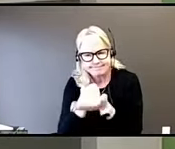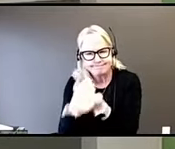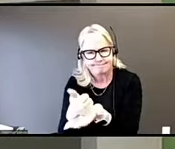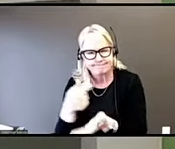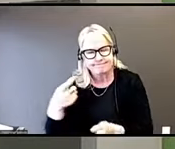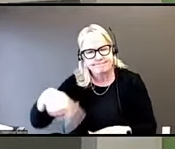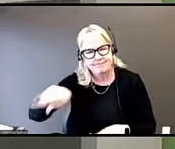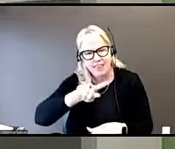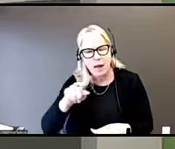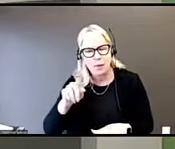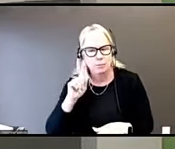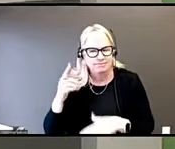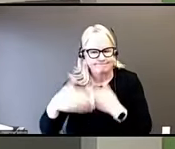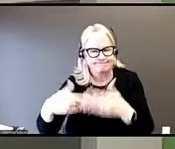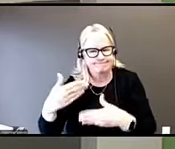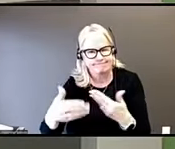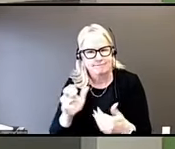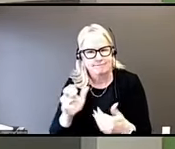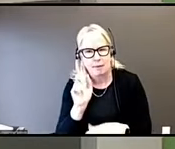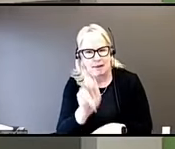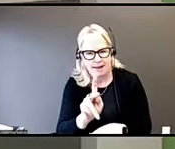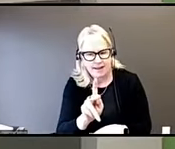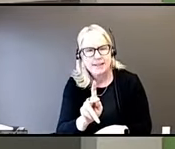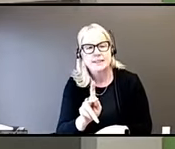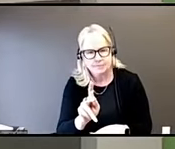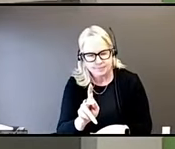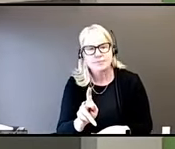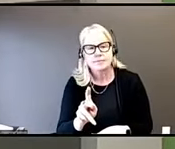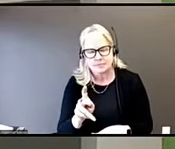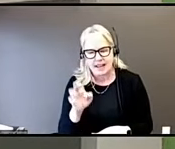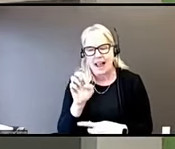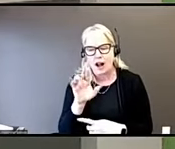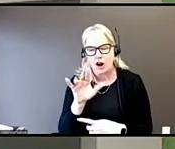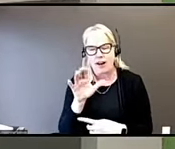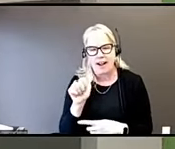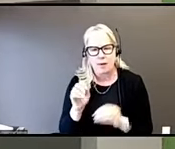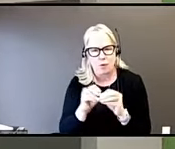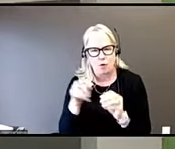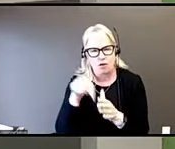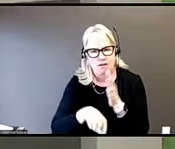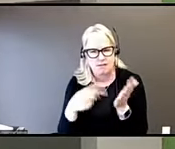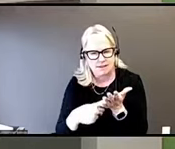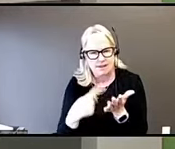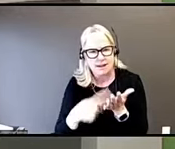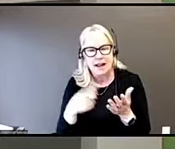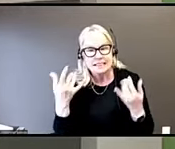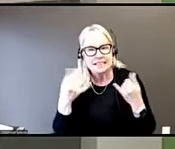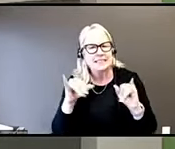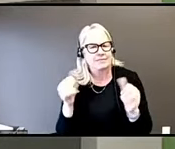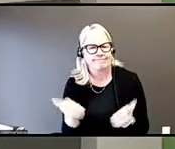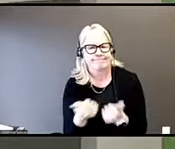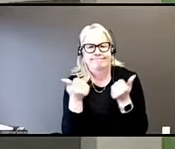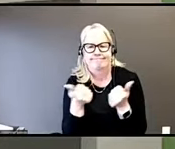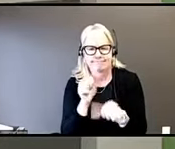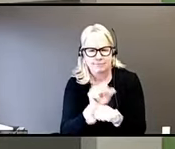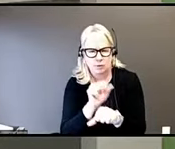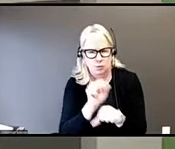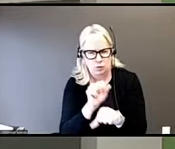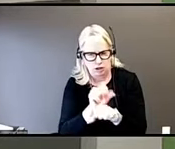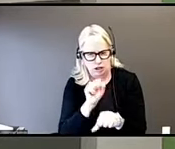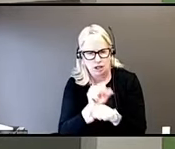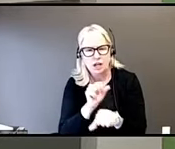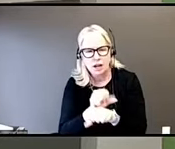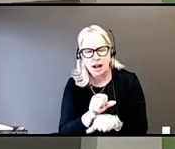recovery ahead. And Erica can speak to that. So much work still lies ahead, and I know it will challenge our time and our